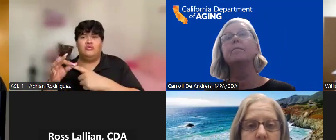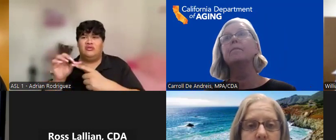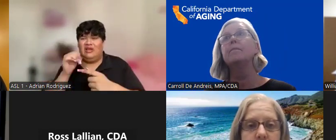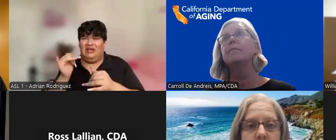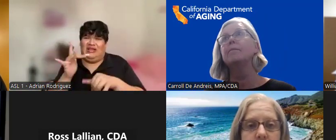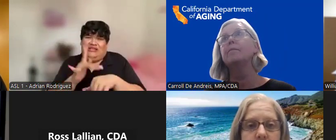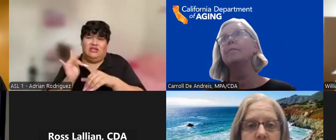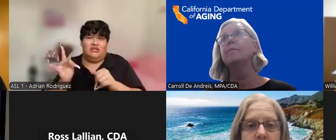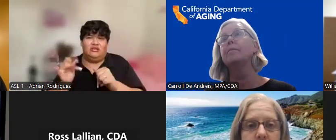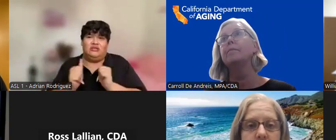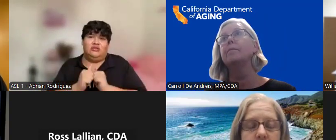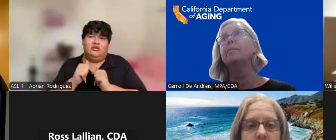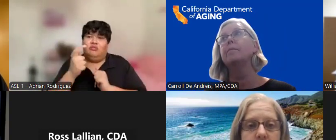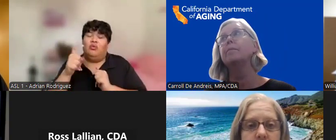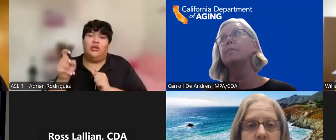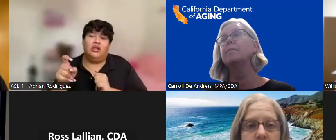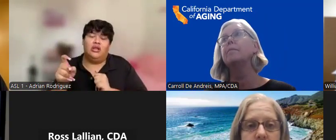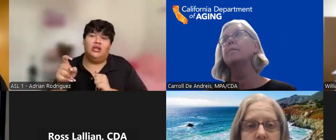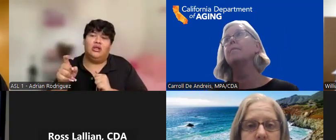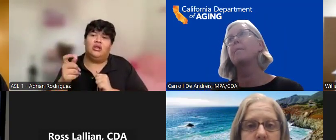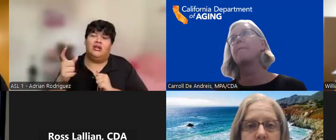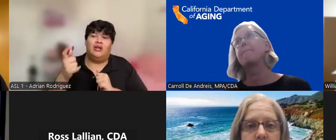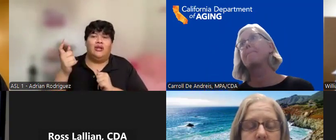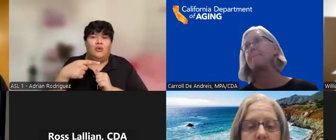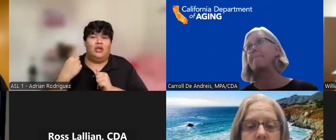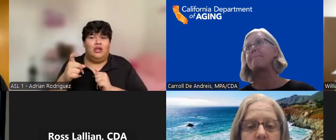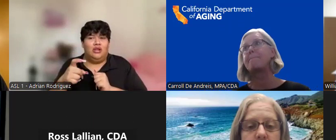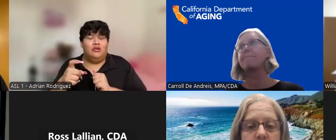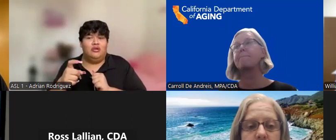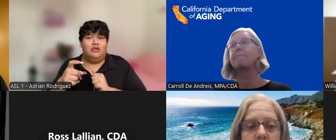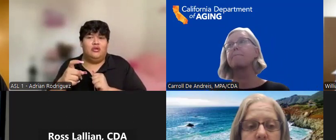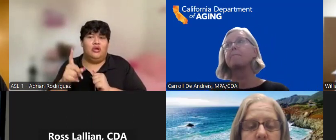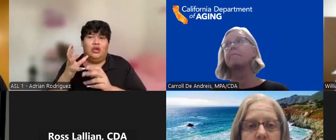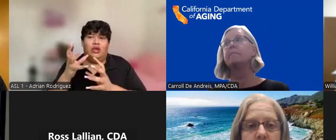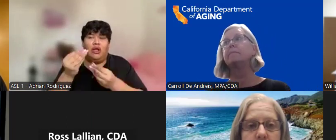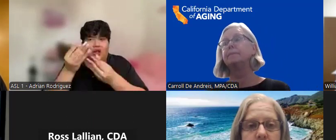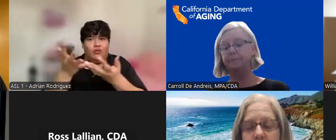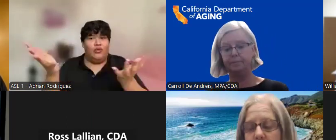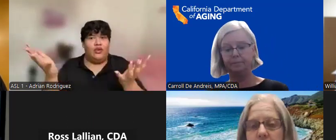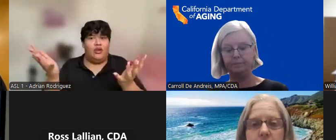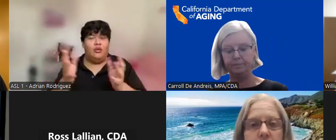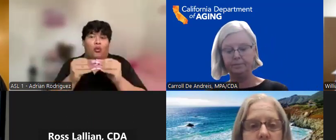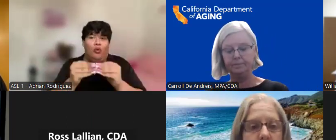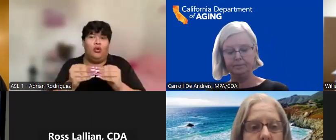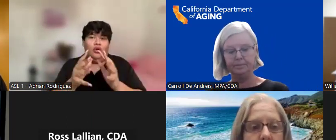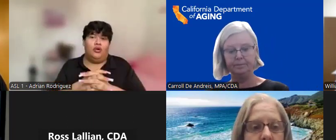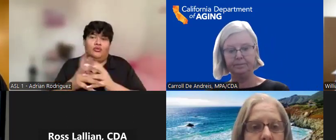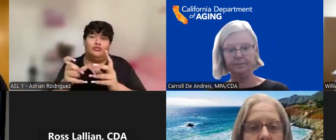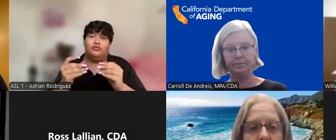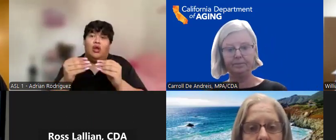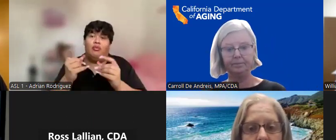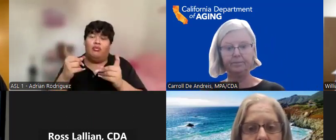touchy. But I think we need to get it out there more so people can have